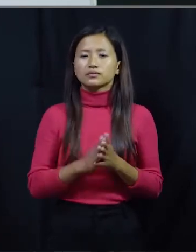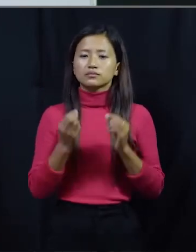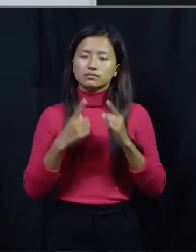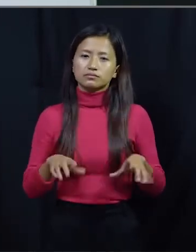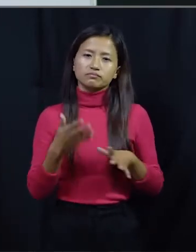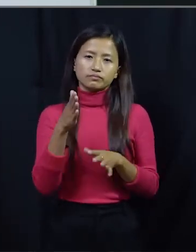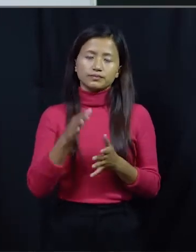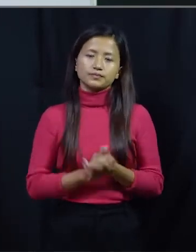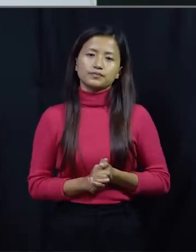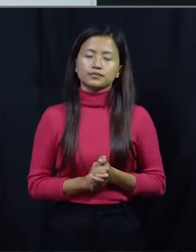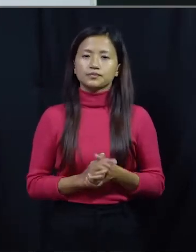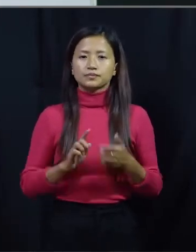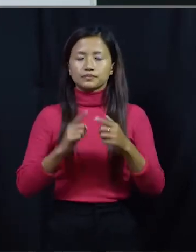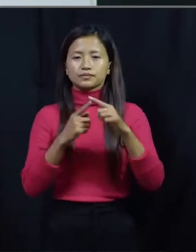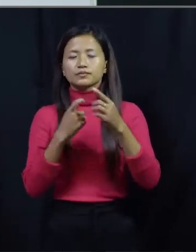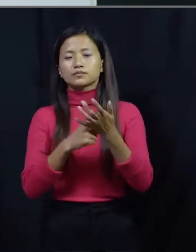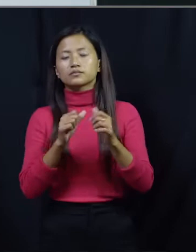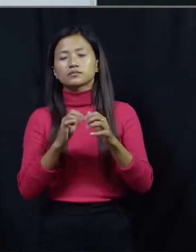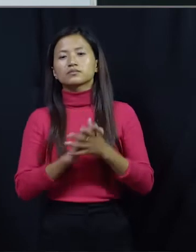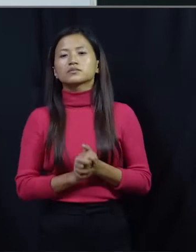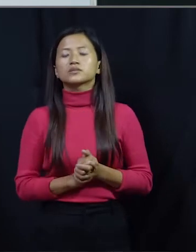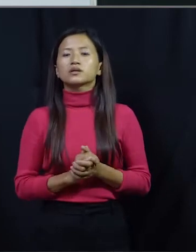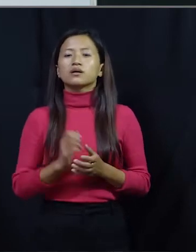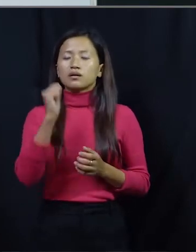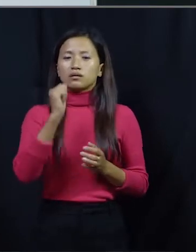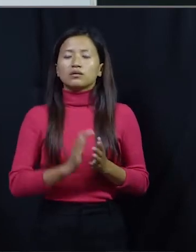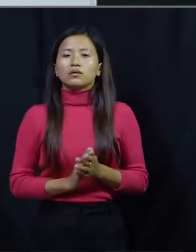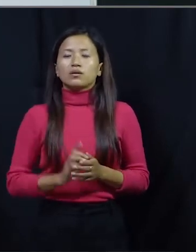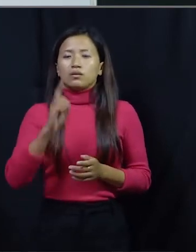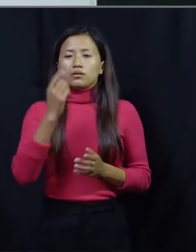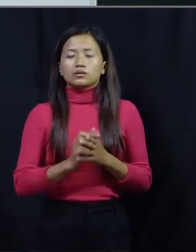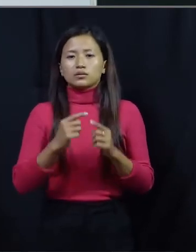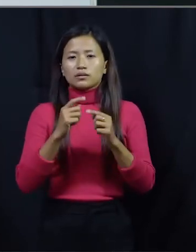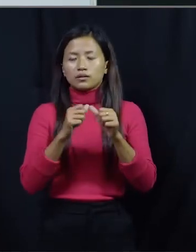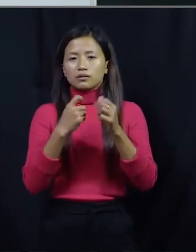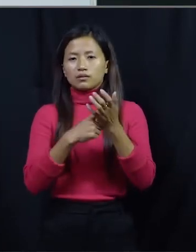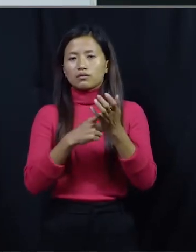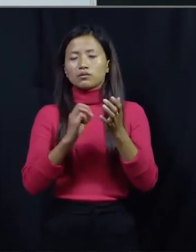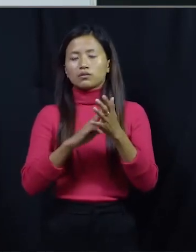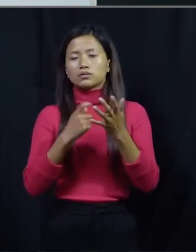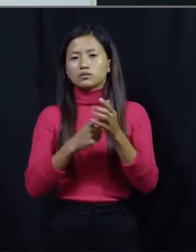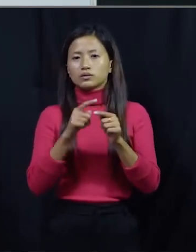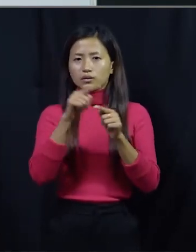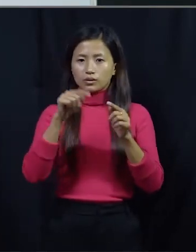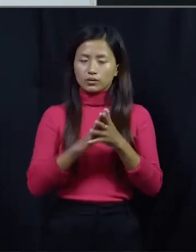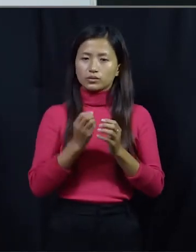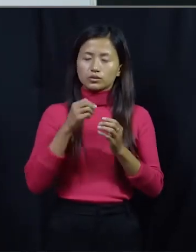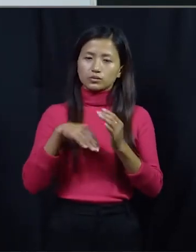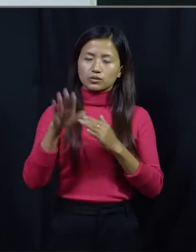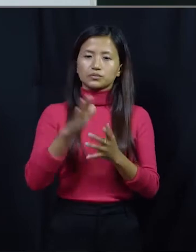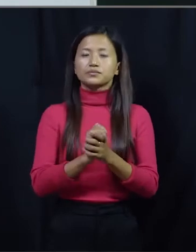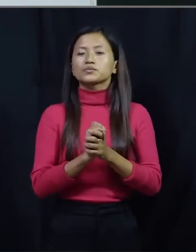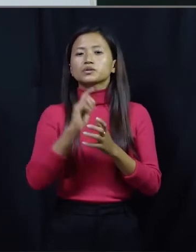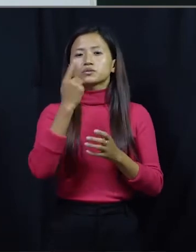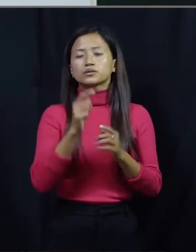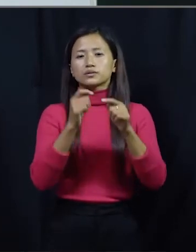extra. So it is a function. And also you see only one arrow is going from each element, so it has only